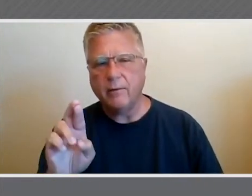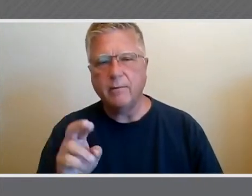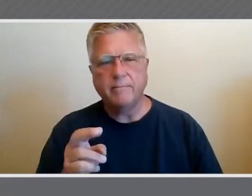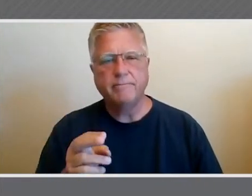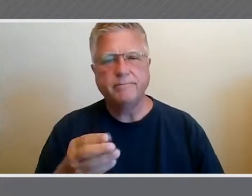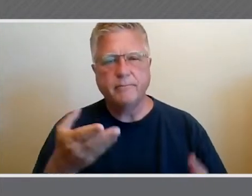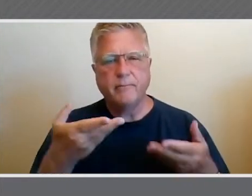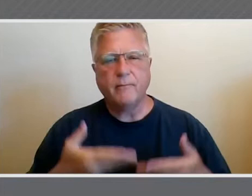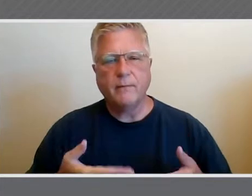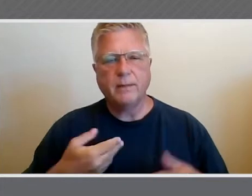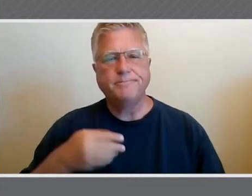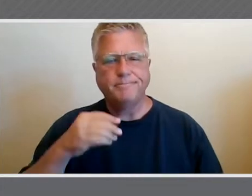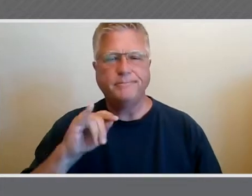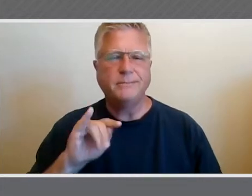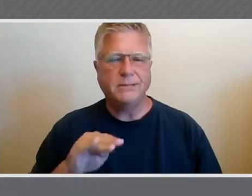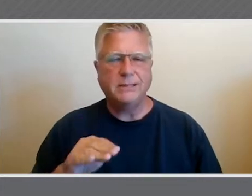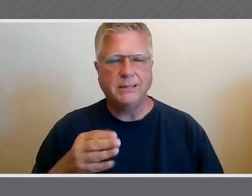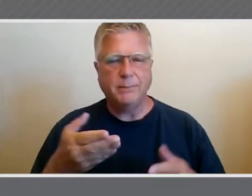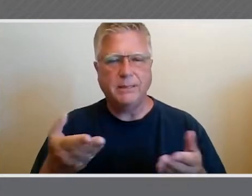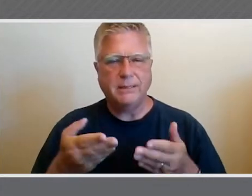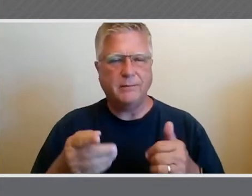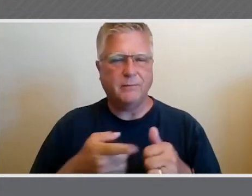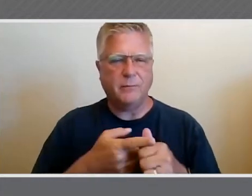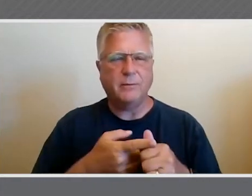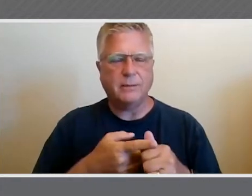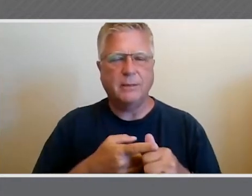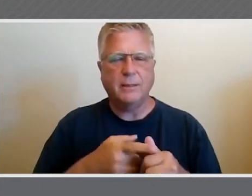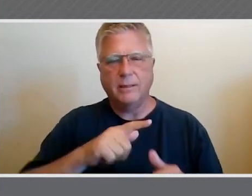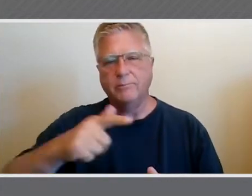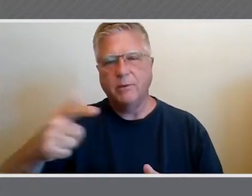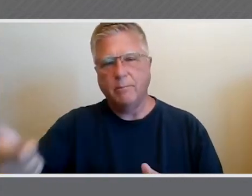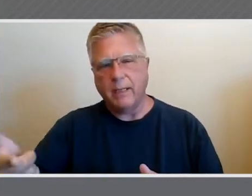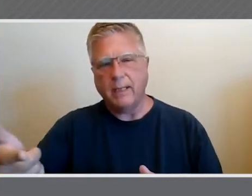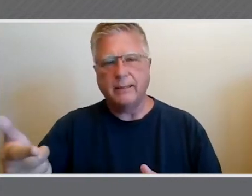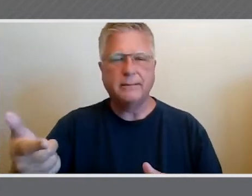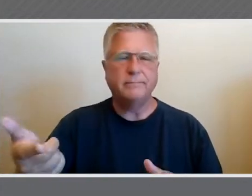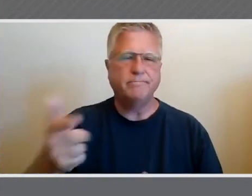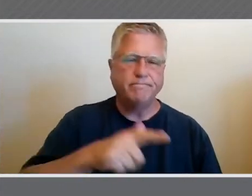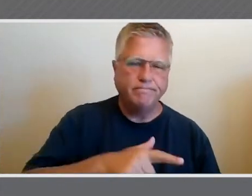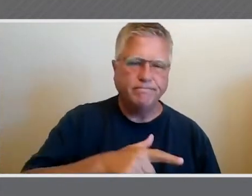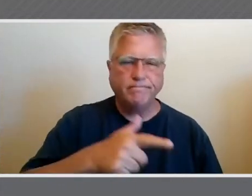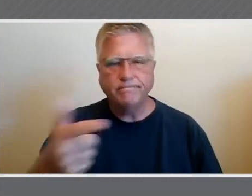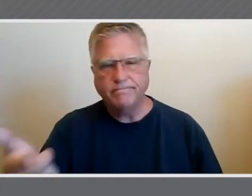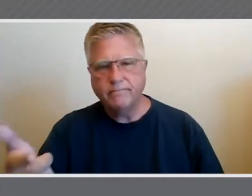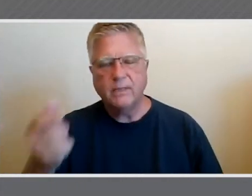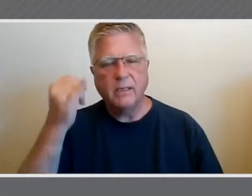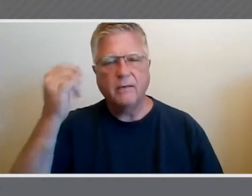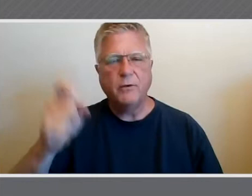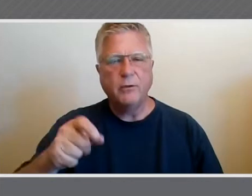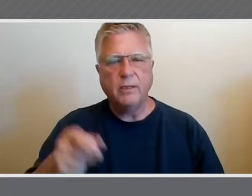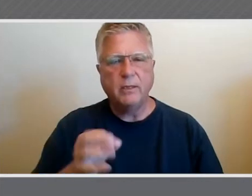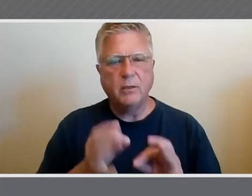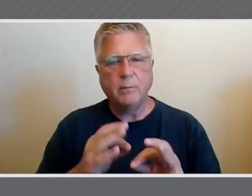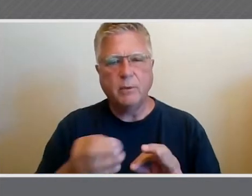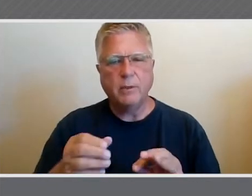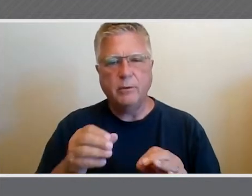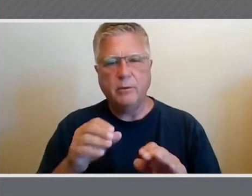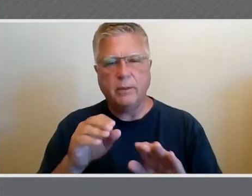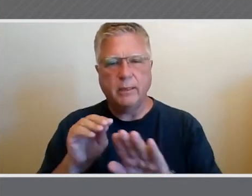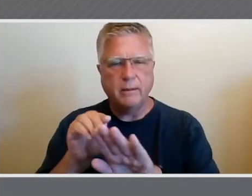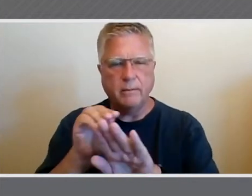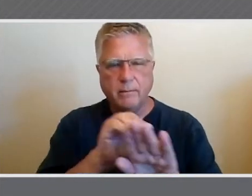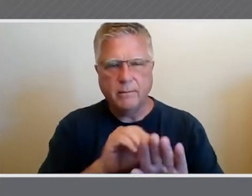Jim is starting. So if you do need interpretation services, you can hover over either Jim or Heather's